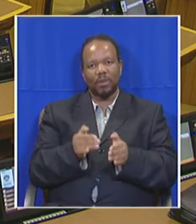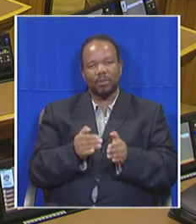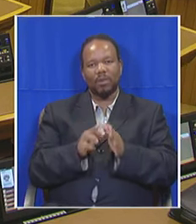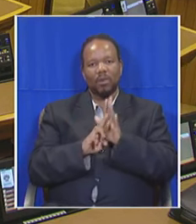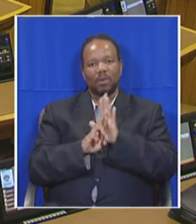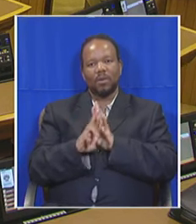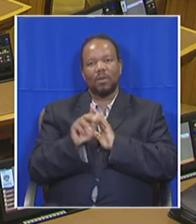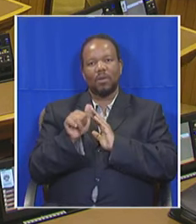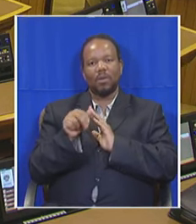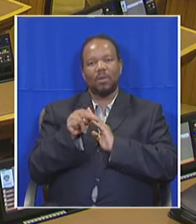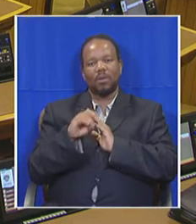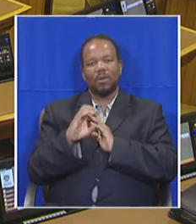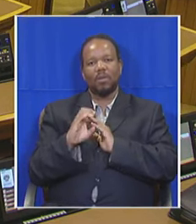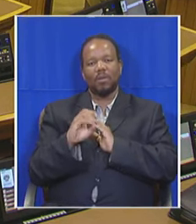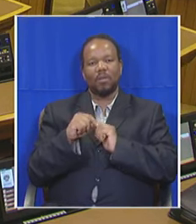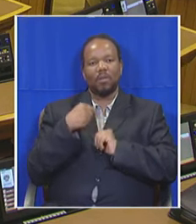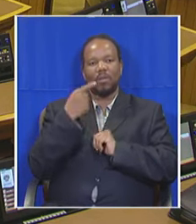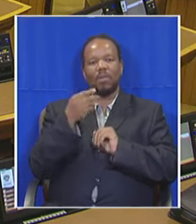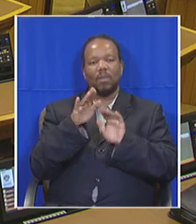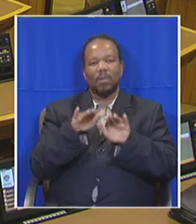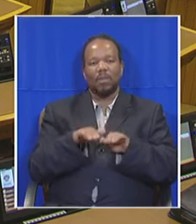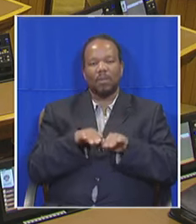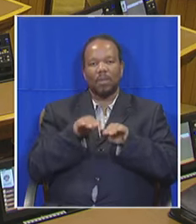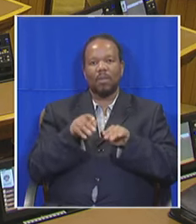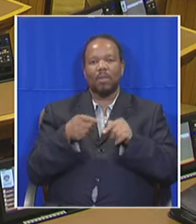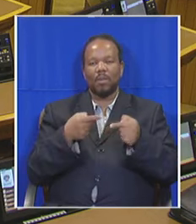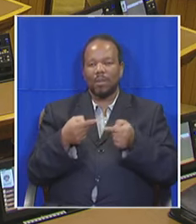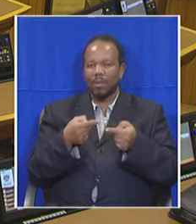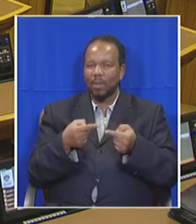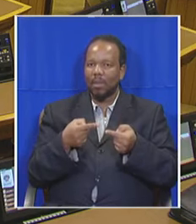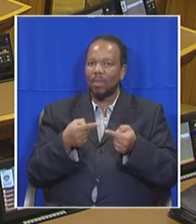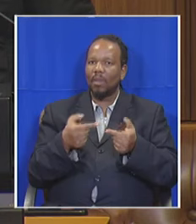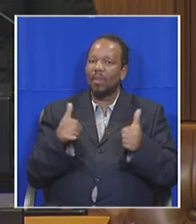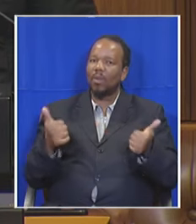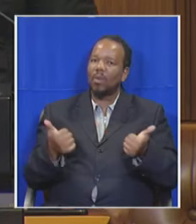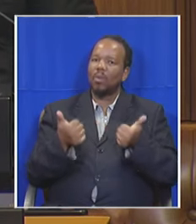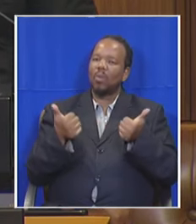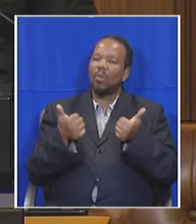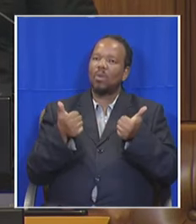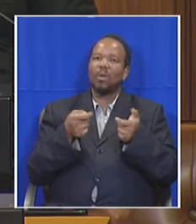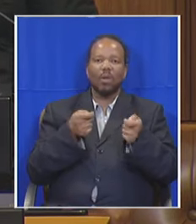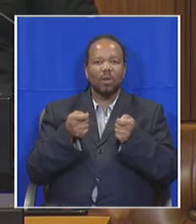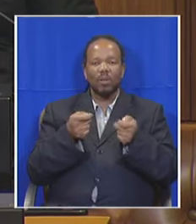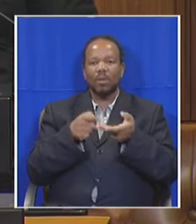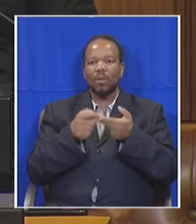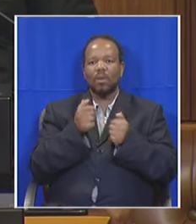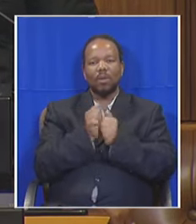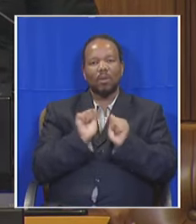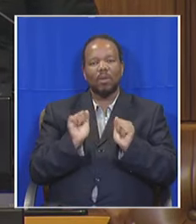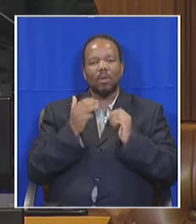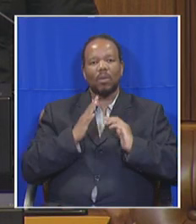ANC that in its next sitting, the House debates promoting good governance, democracy, human